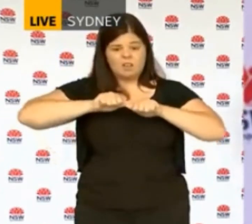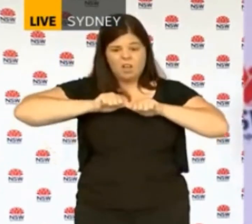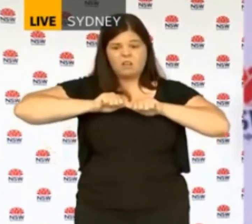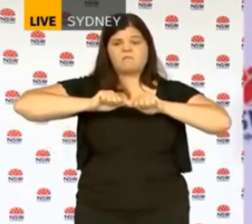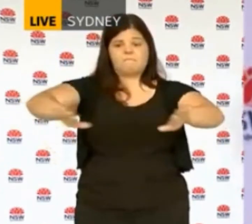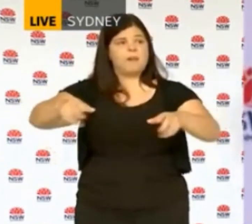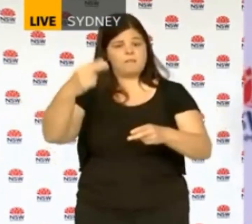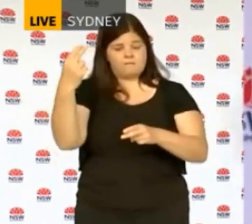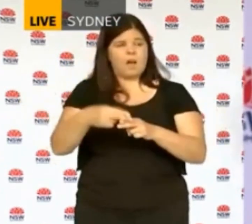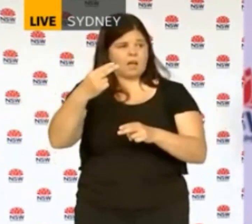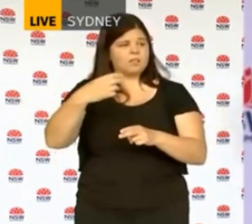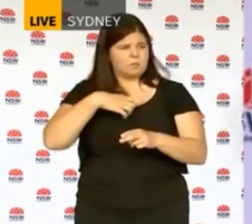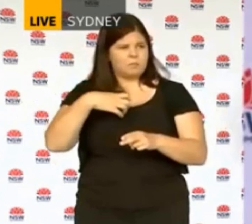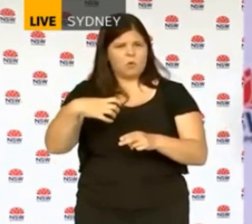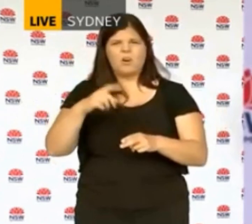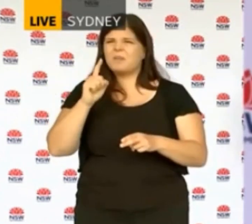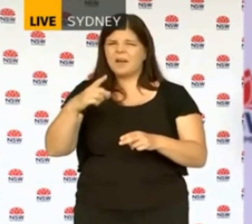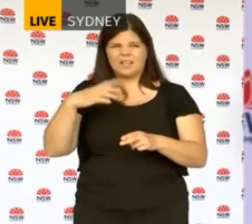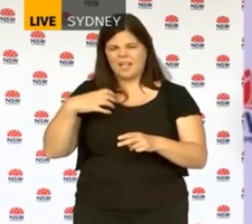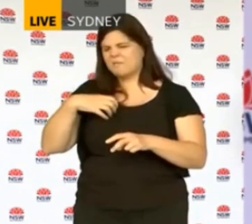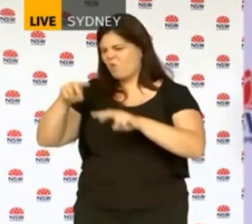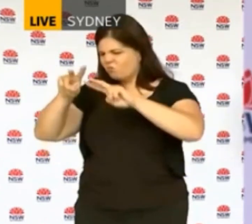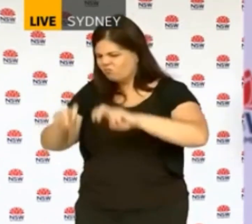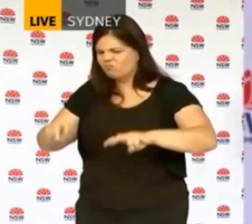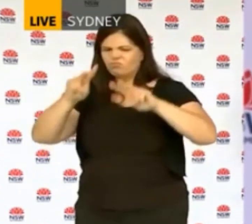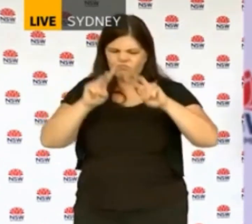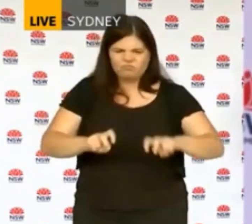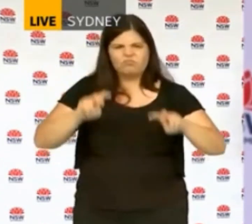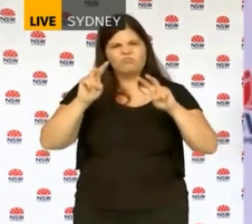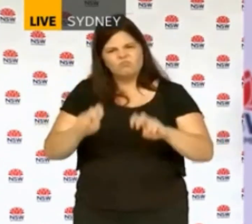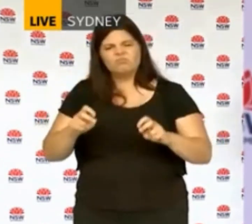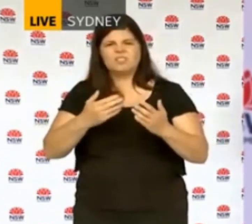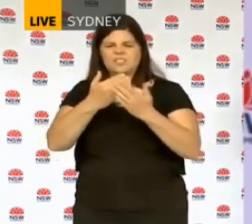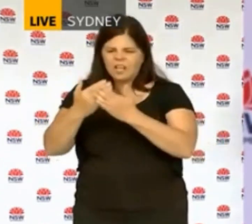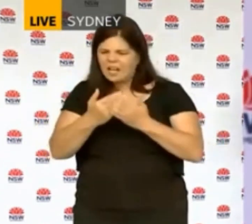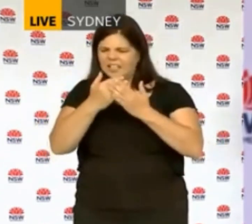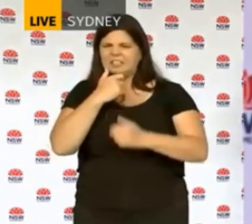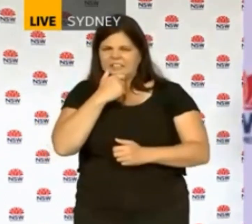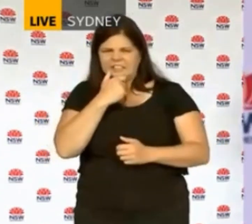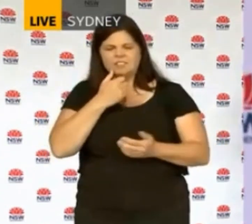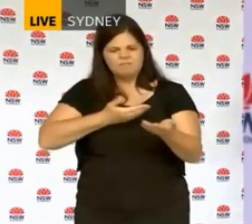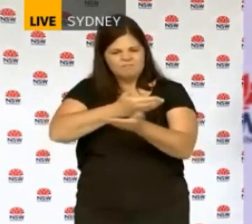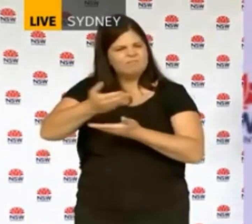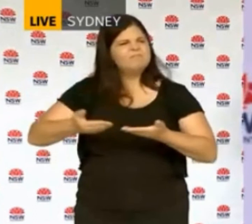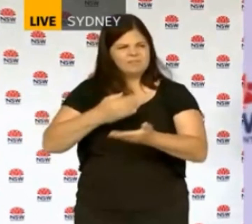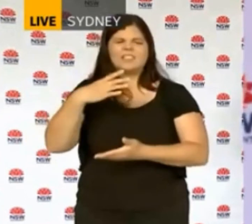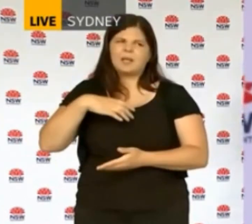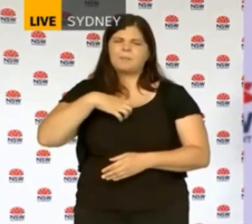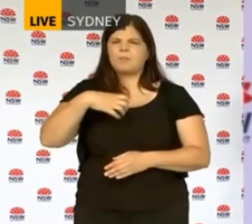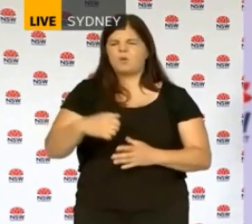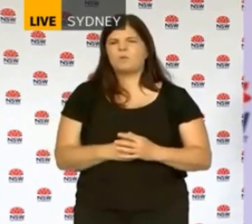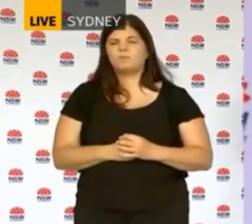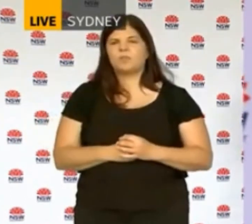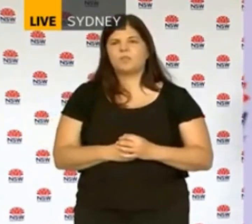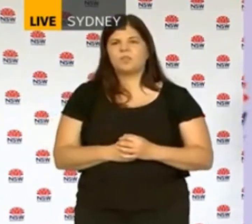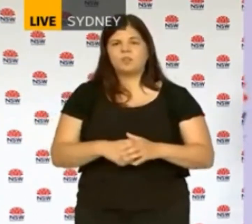transmissibility, but many more studies need to be done. We know that basically there's a combination of factors that